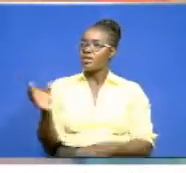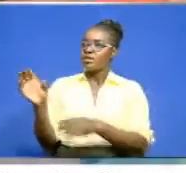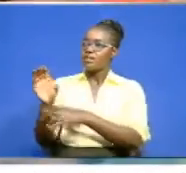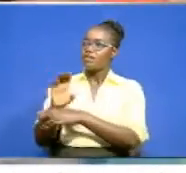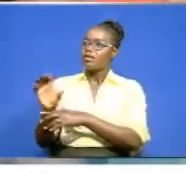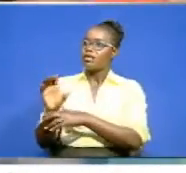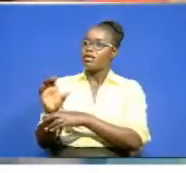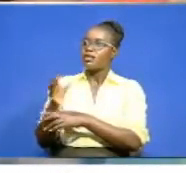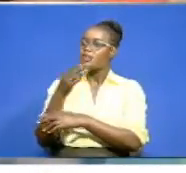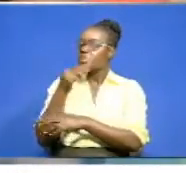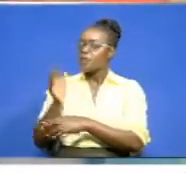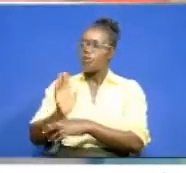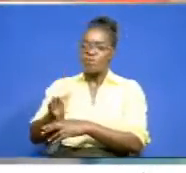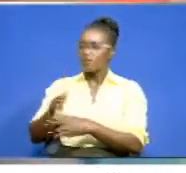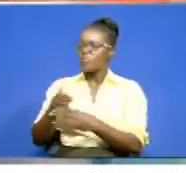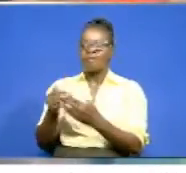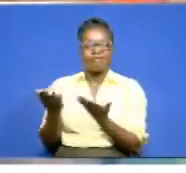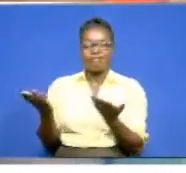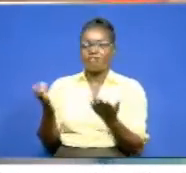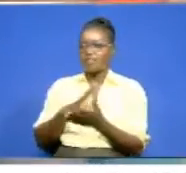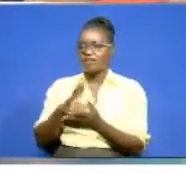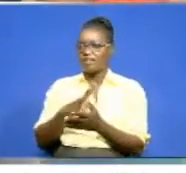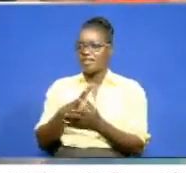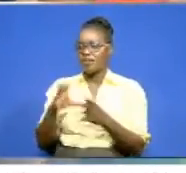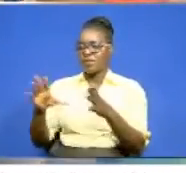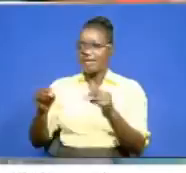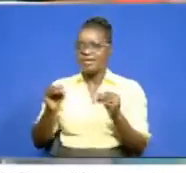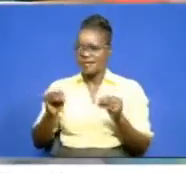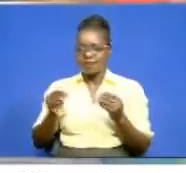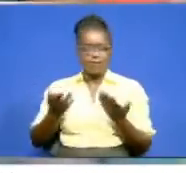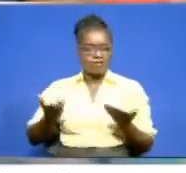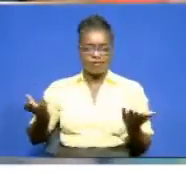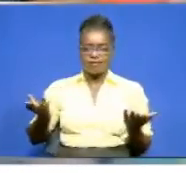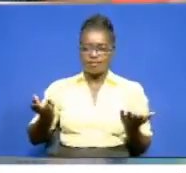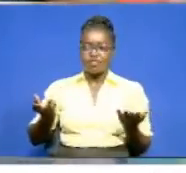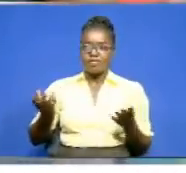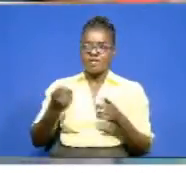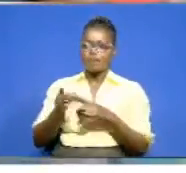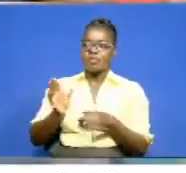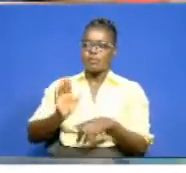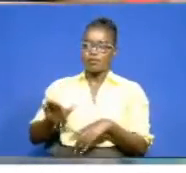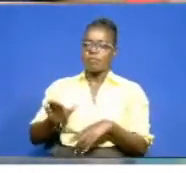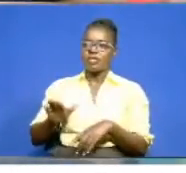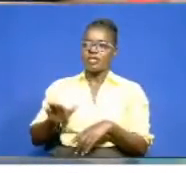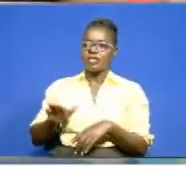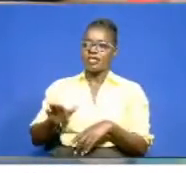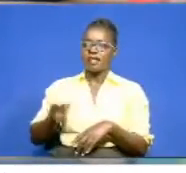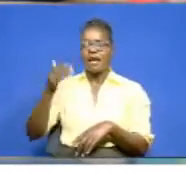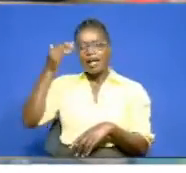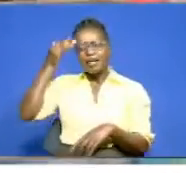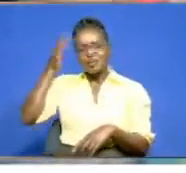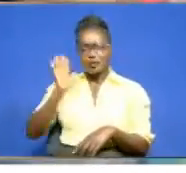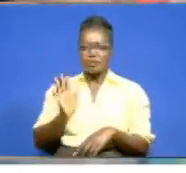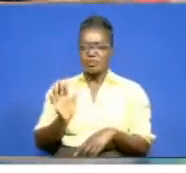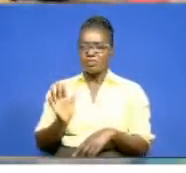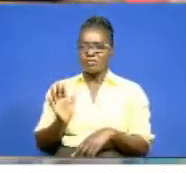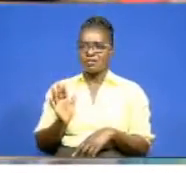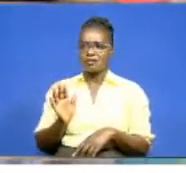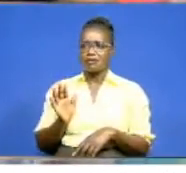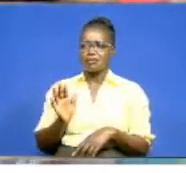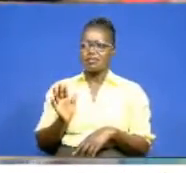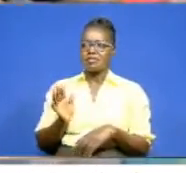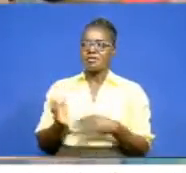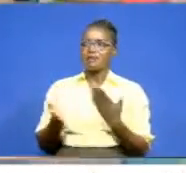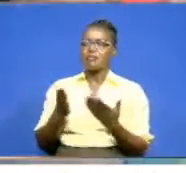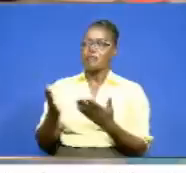men are good being coached by men or women. We accept anyone who becomes a coach. But for women, I don't know. Mm-hmm. Maybe we can get a